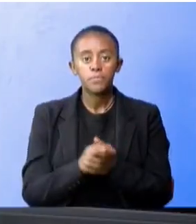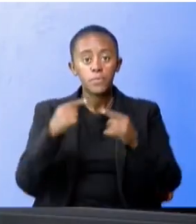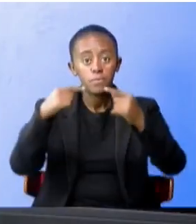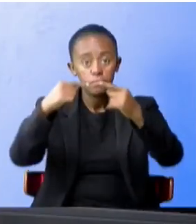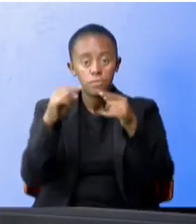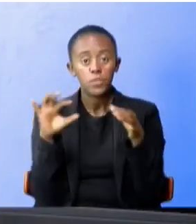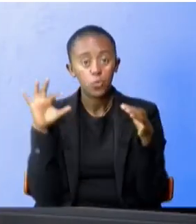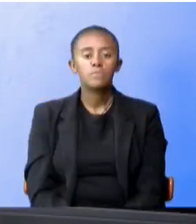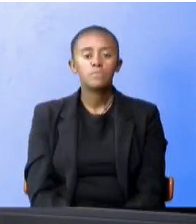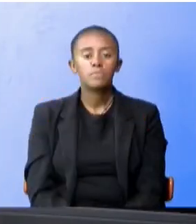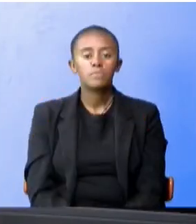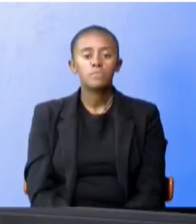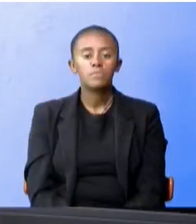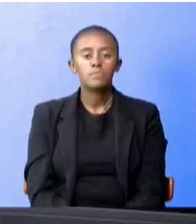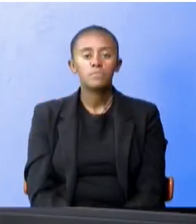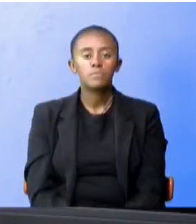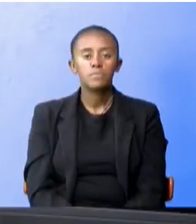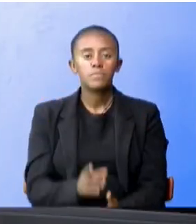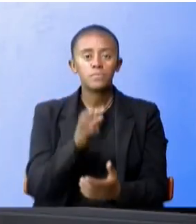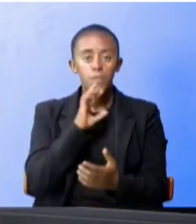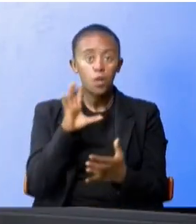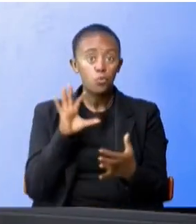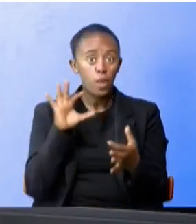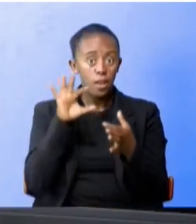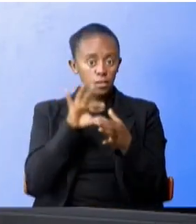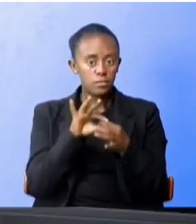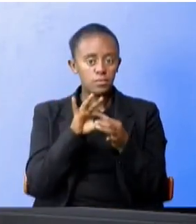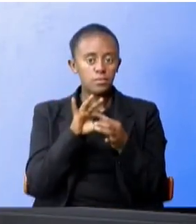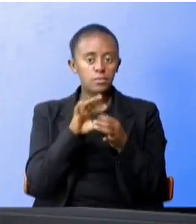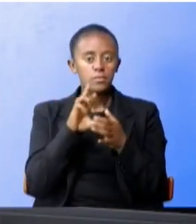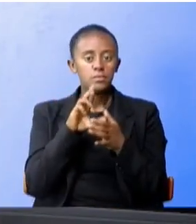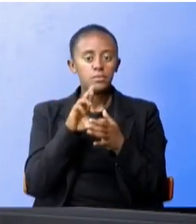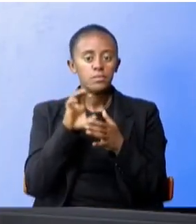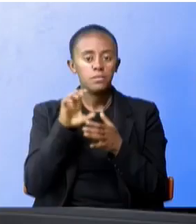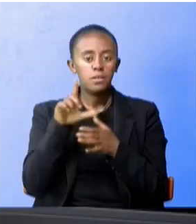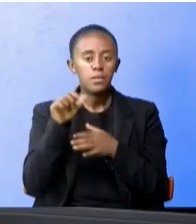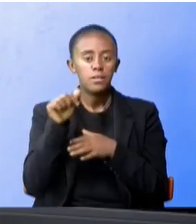Relational antonyms are related